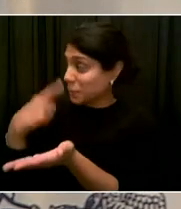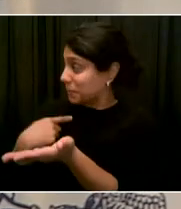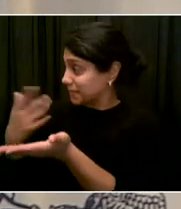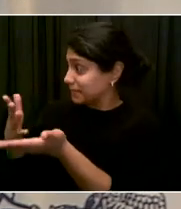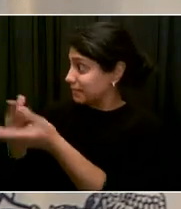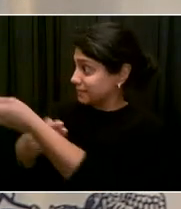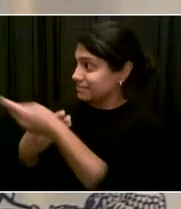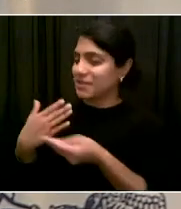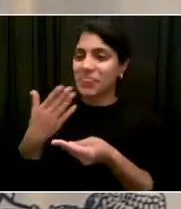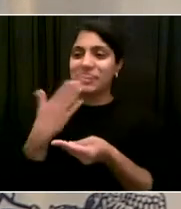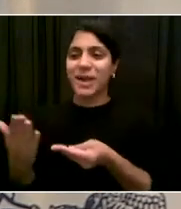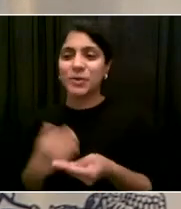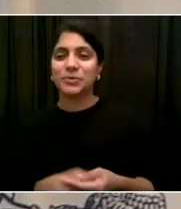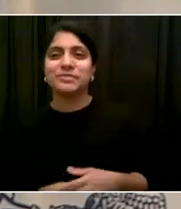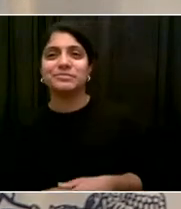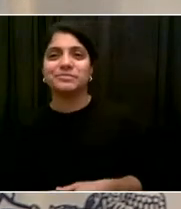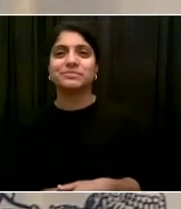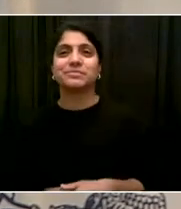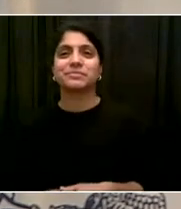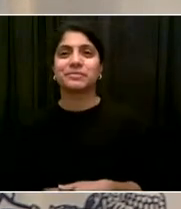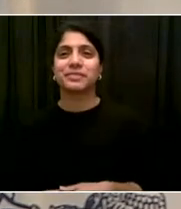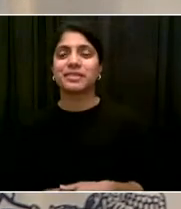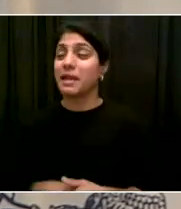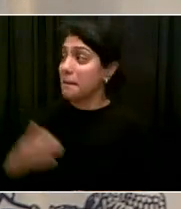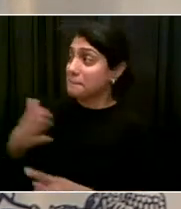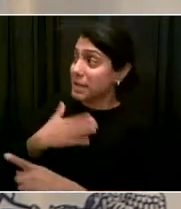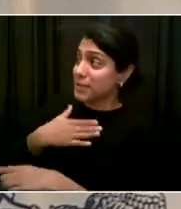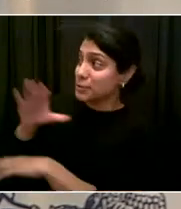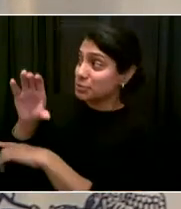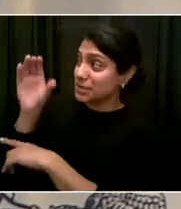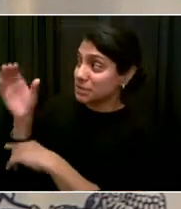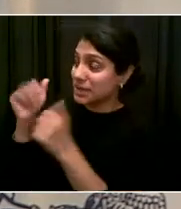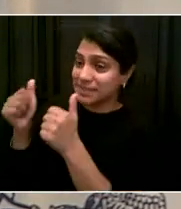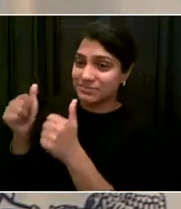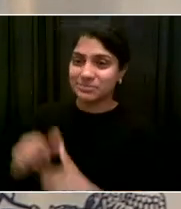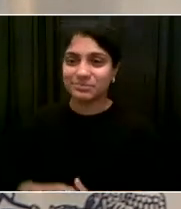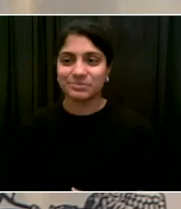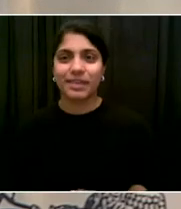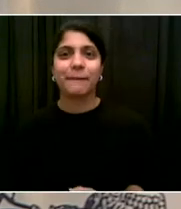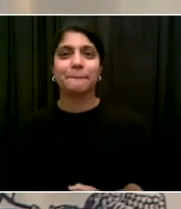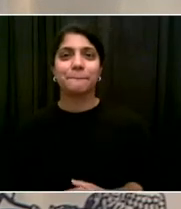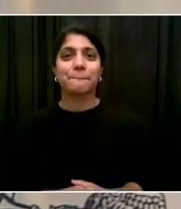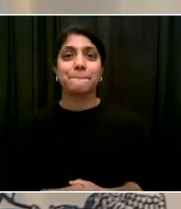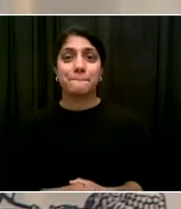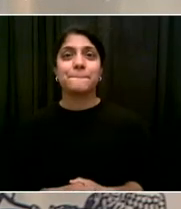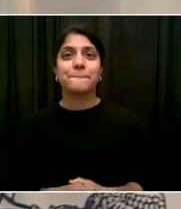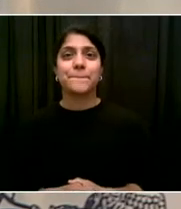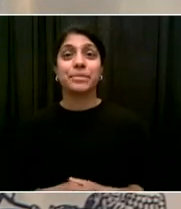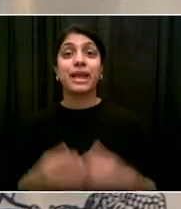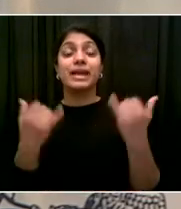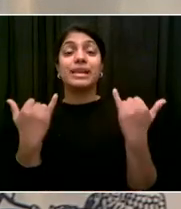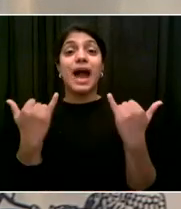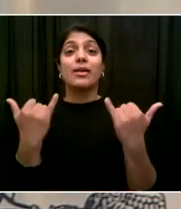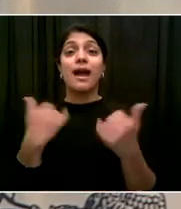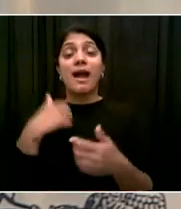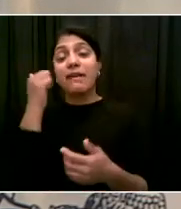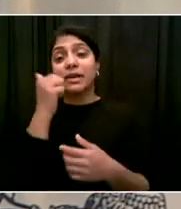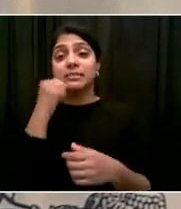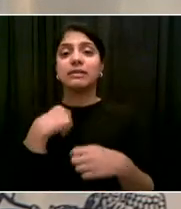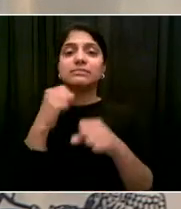Okay, every day we go over our indicators. Let's do it again today. And again, number